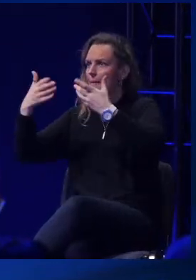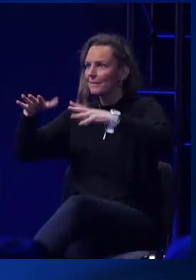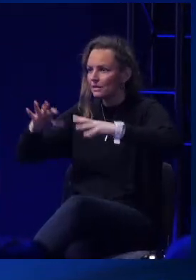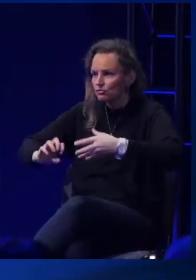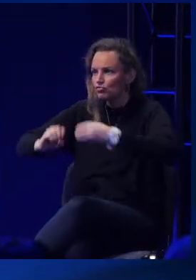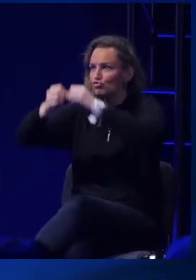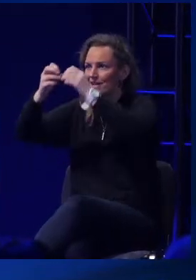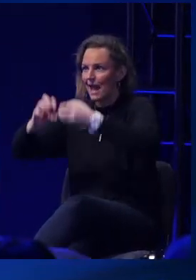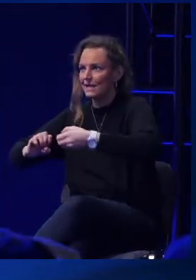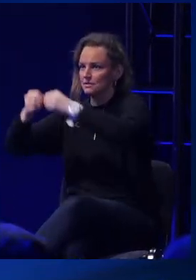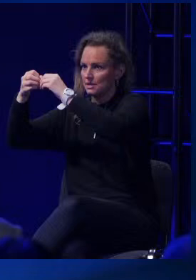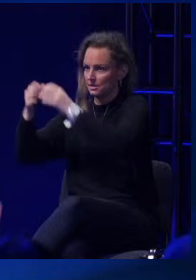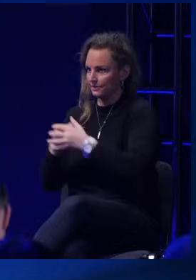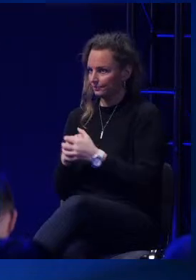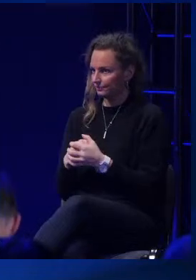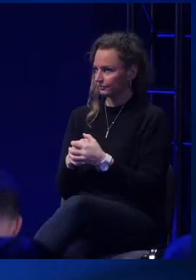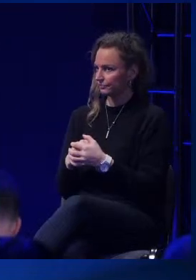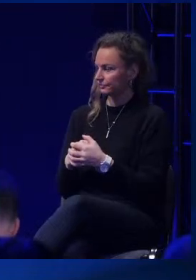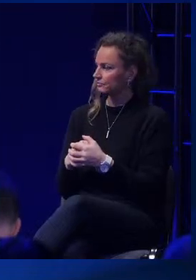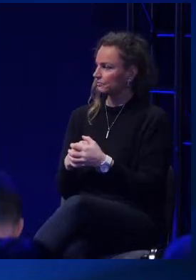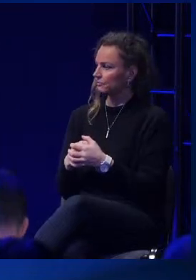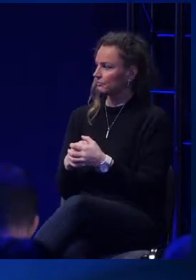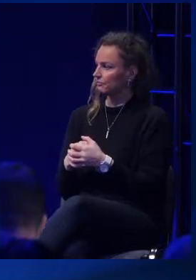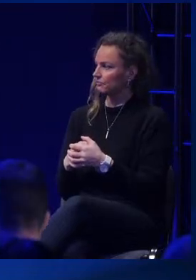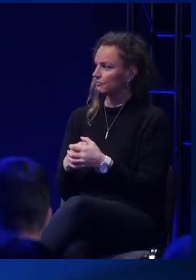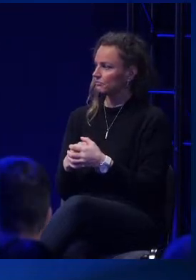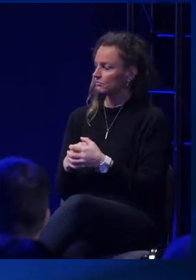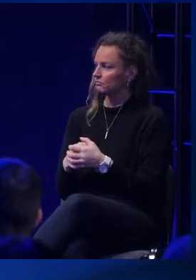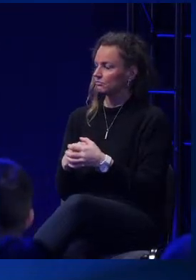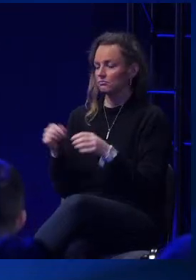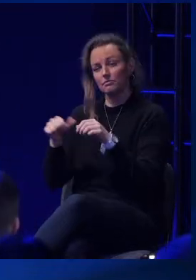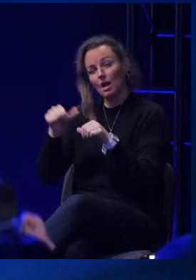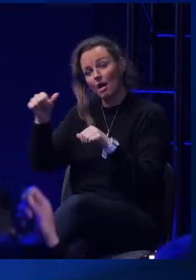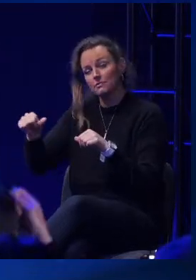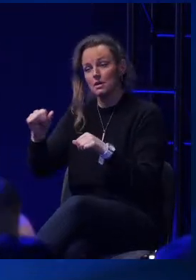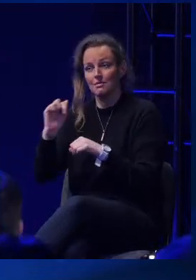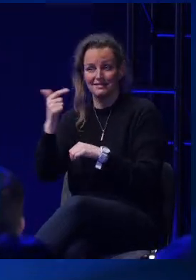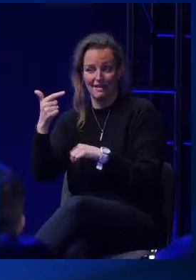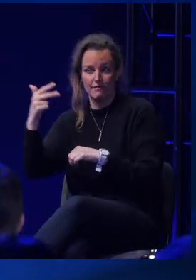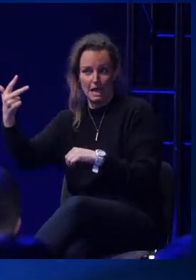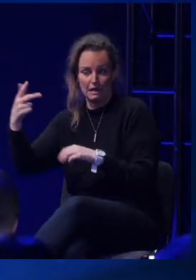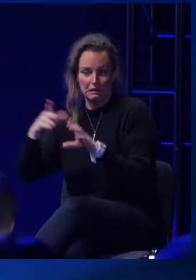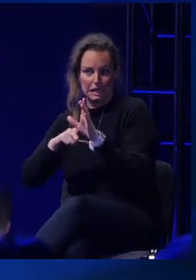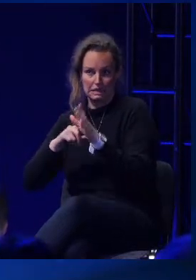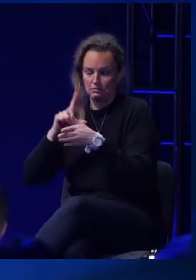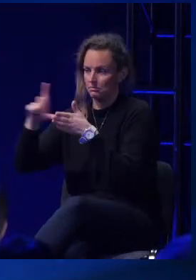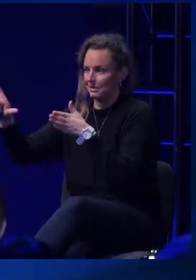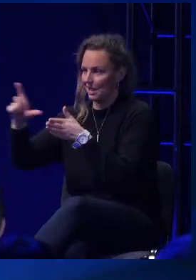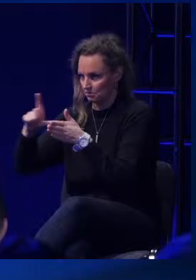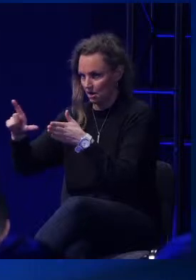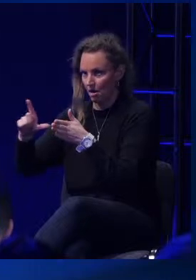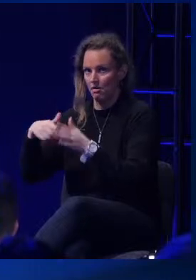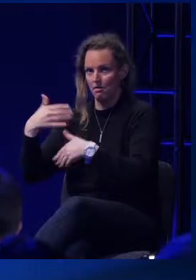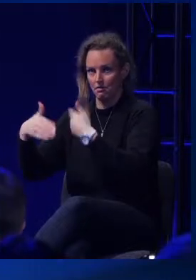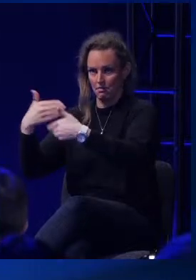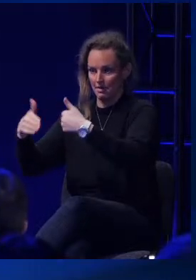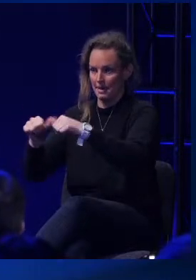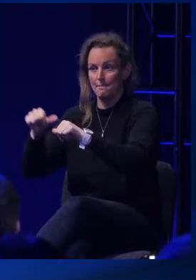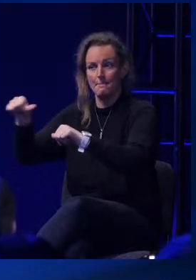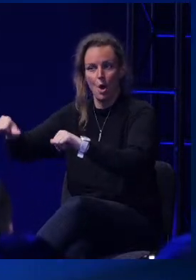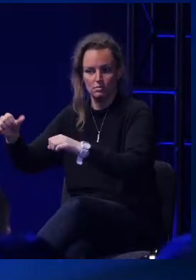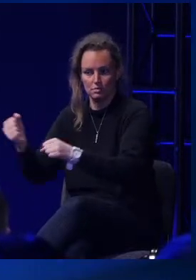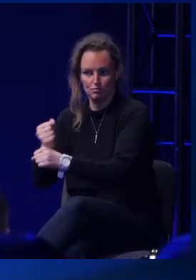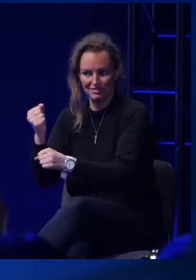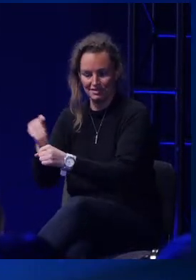And after like 7 or 8 years in a post-production, where